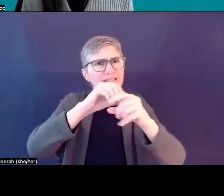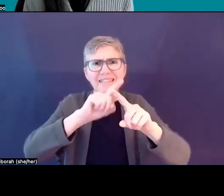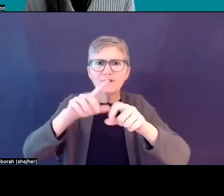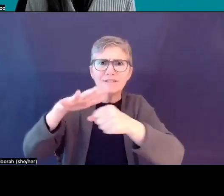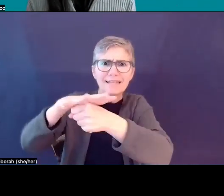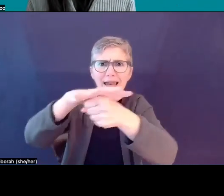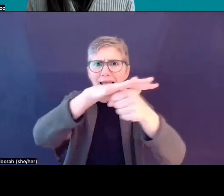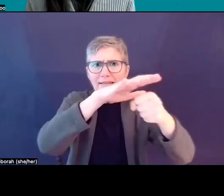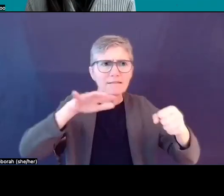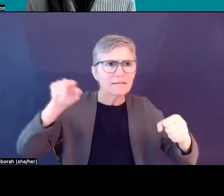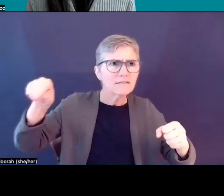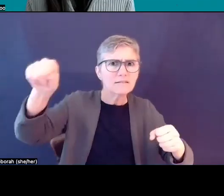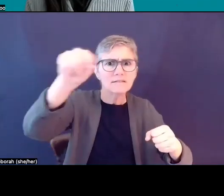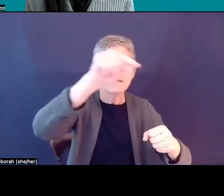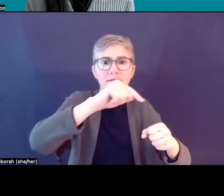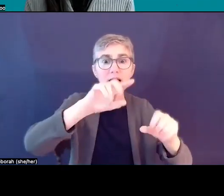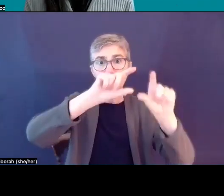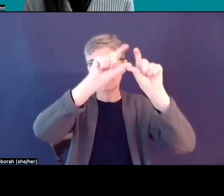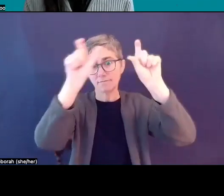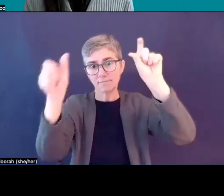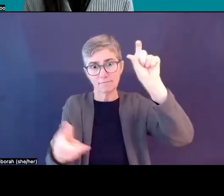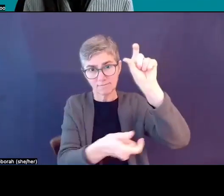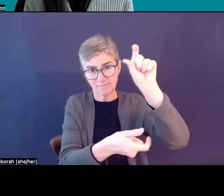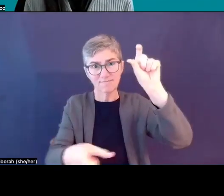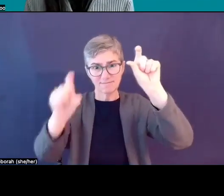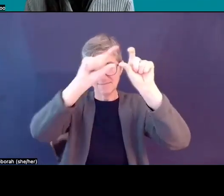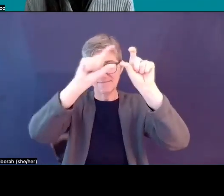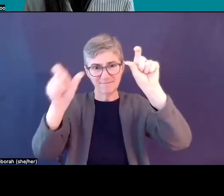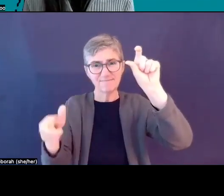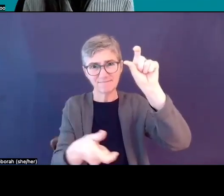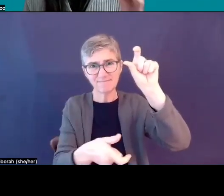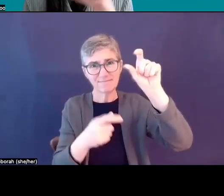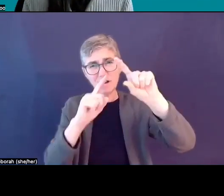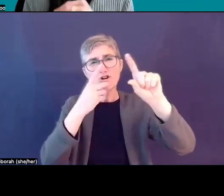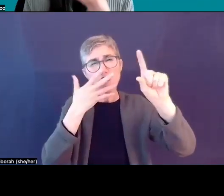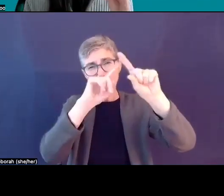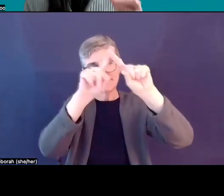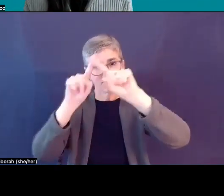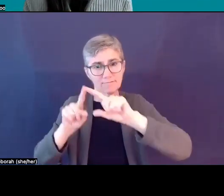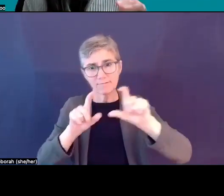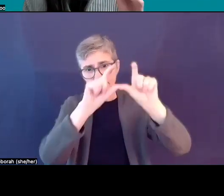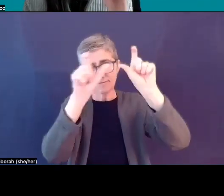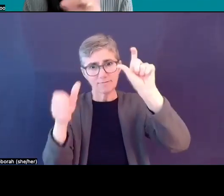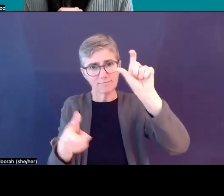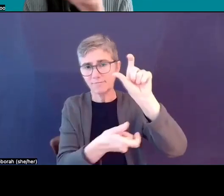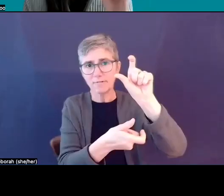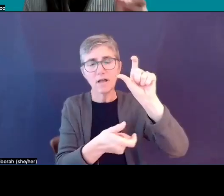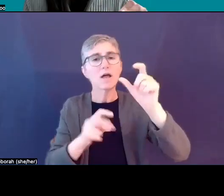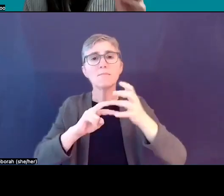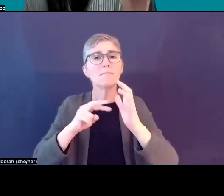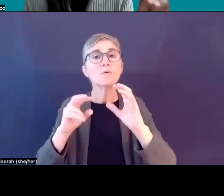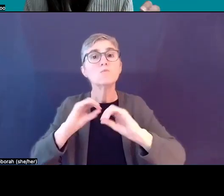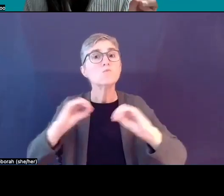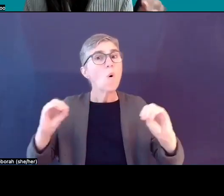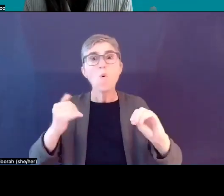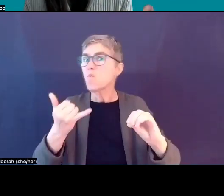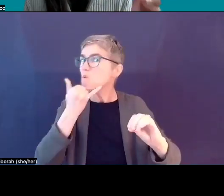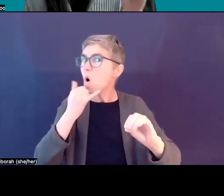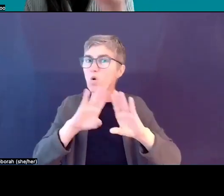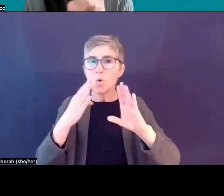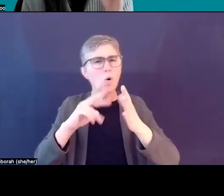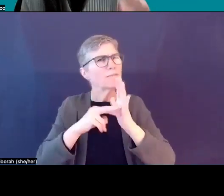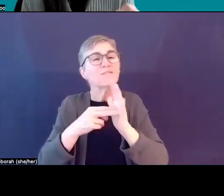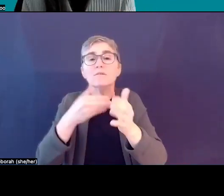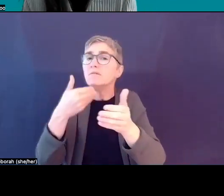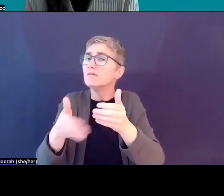see in the outer ring, the outer circle. And no wrong door means that whichever setting that someone is in,